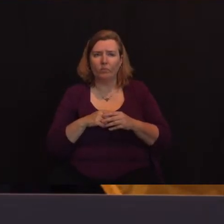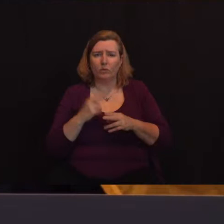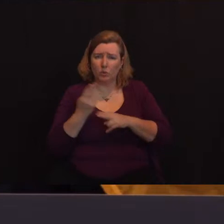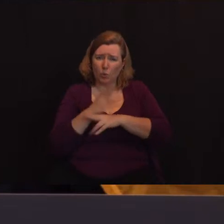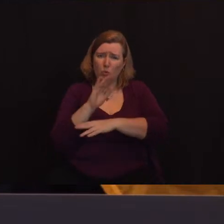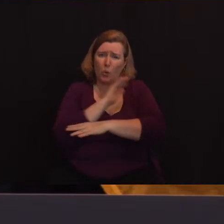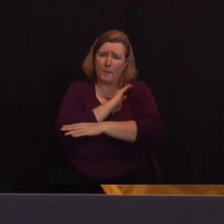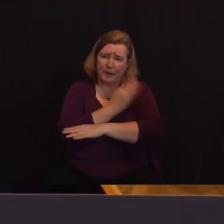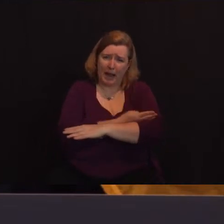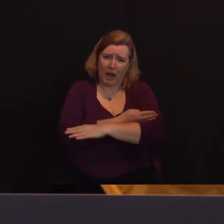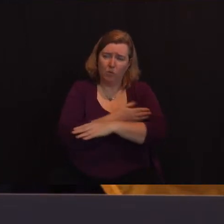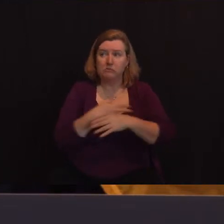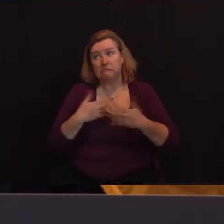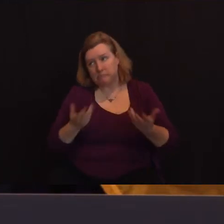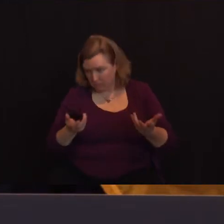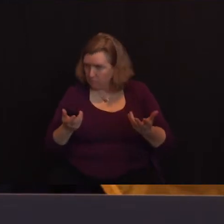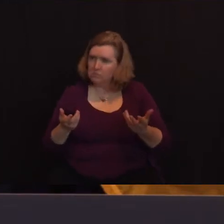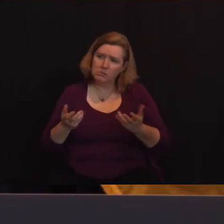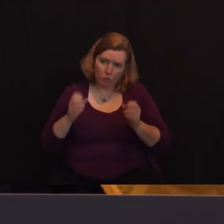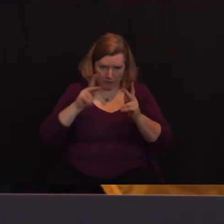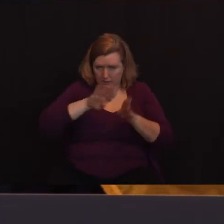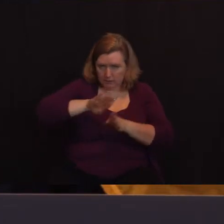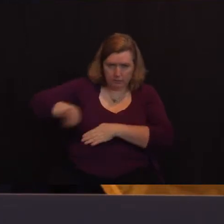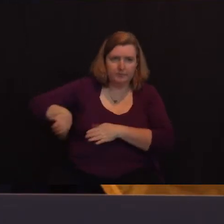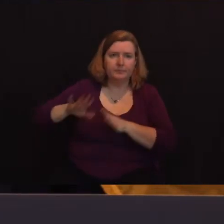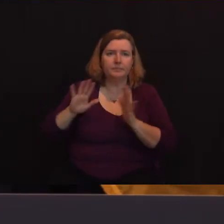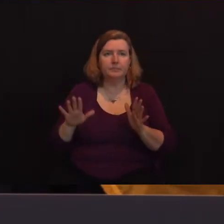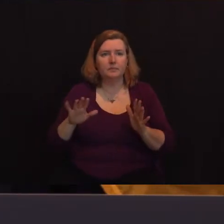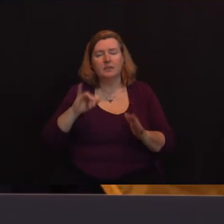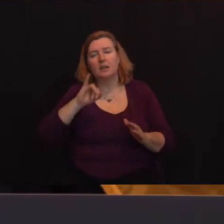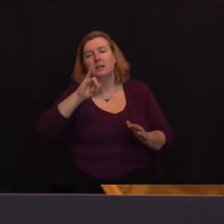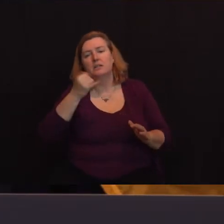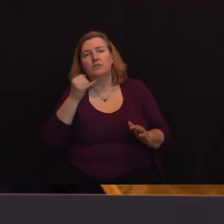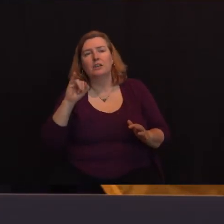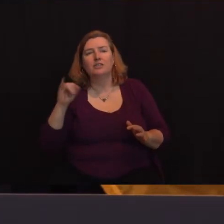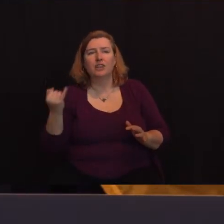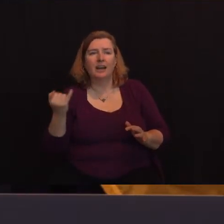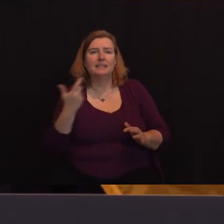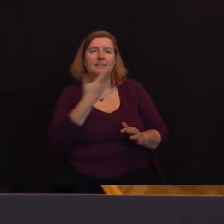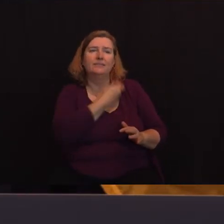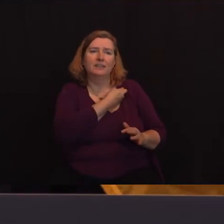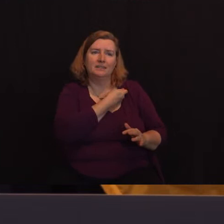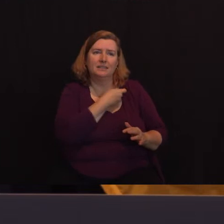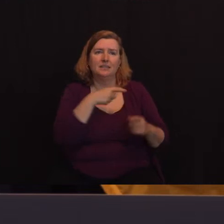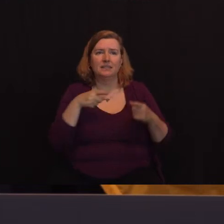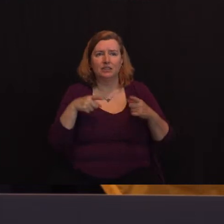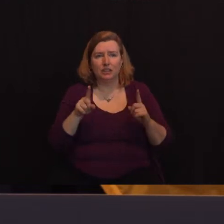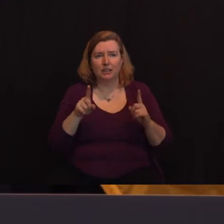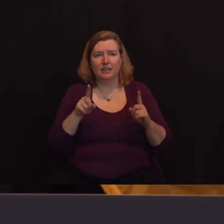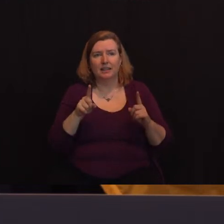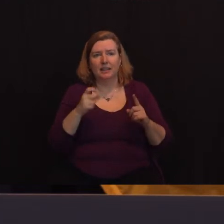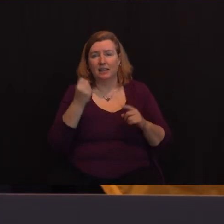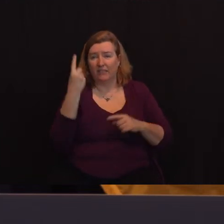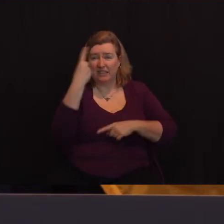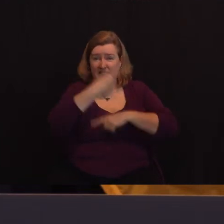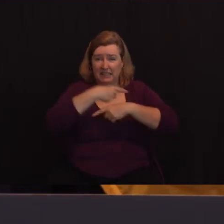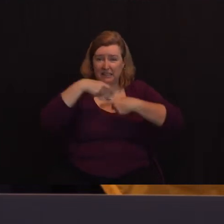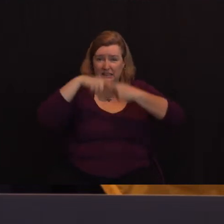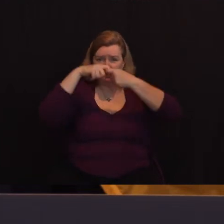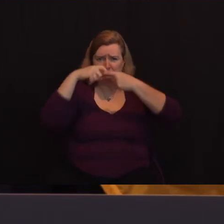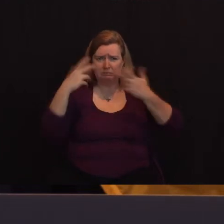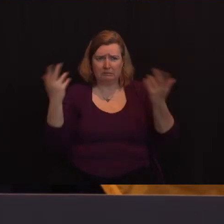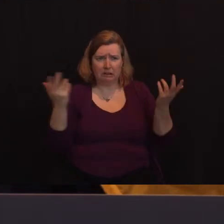on the 250 J&Js during that window. I'll ask Judy or Tina if they do, but my guess is we'll probably want to get back to you on that, would be my